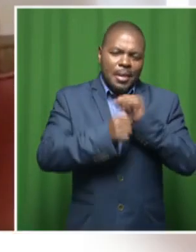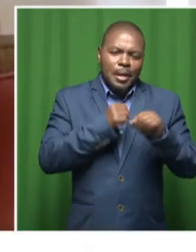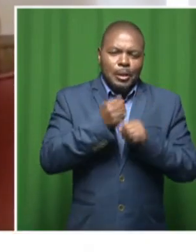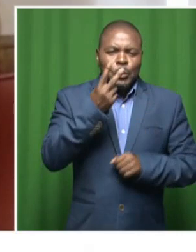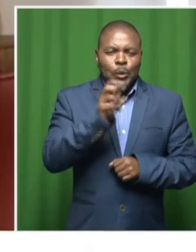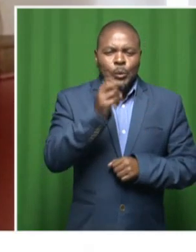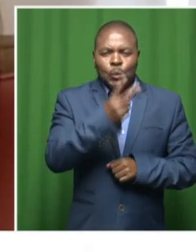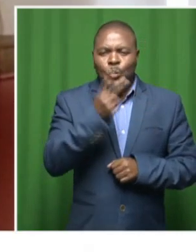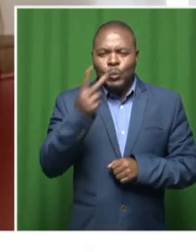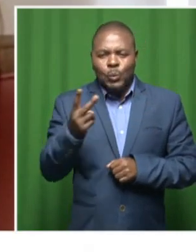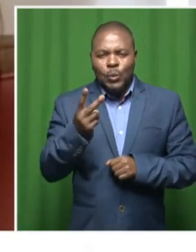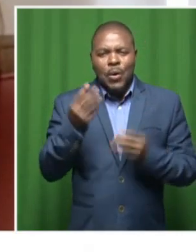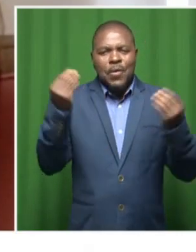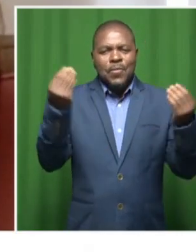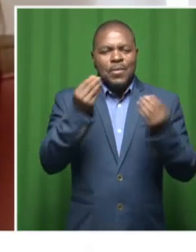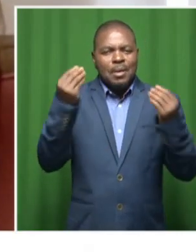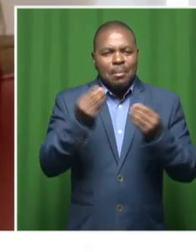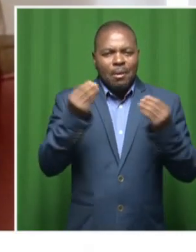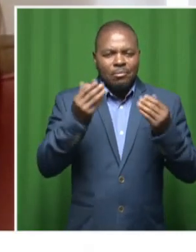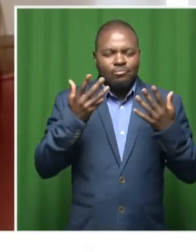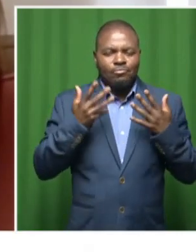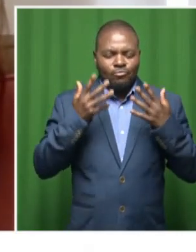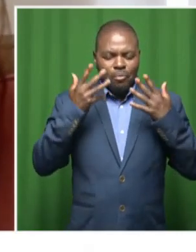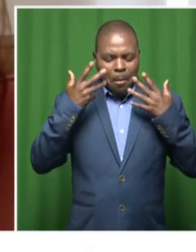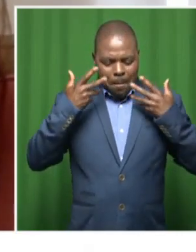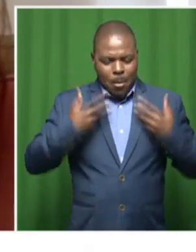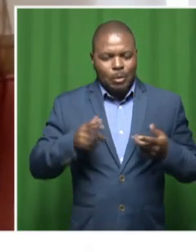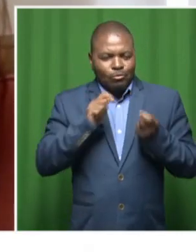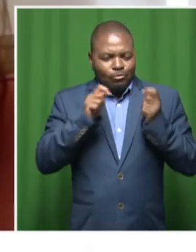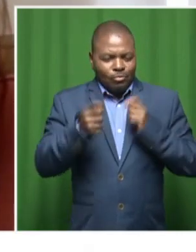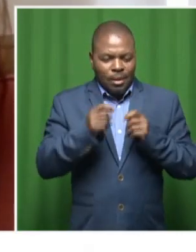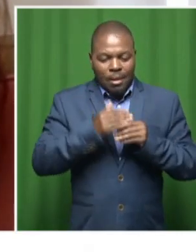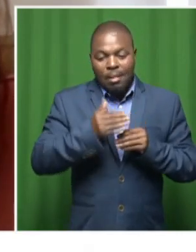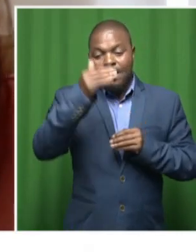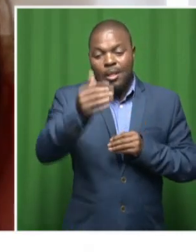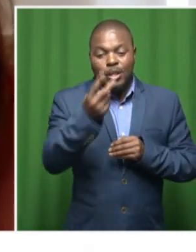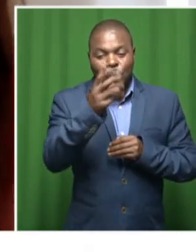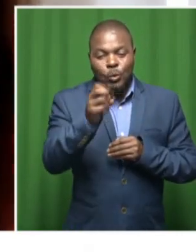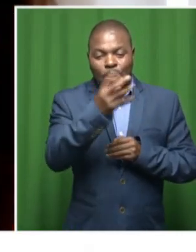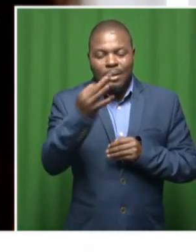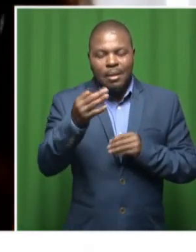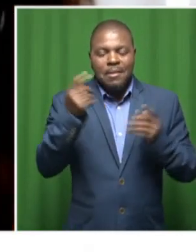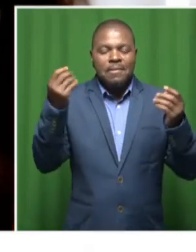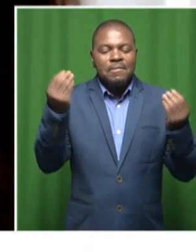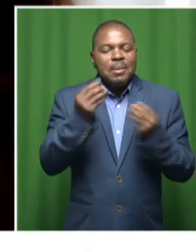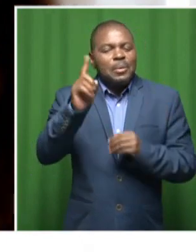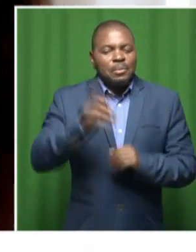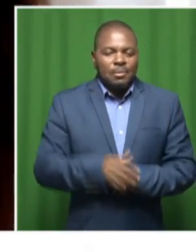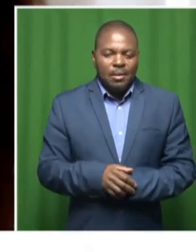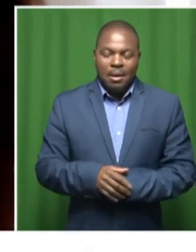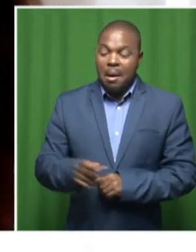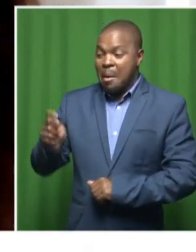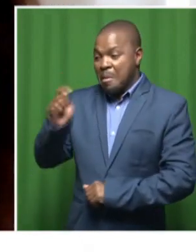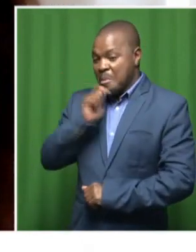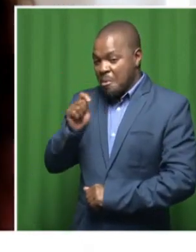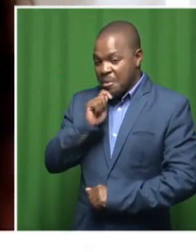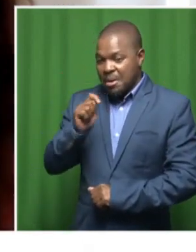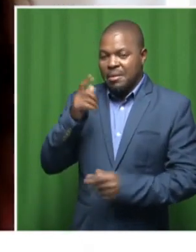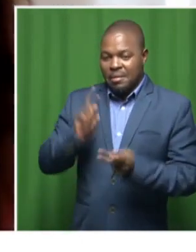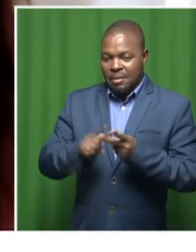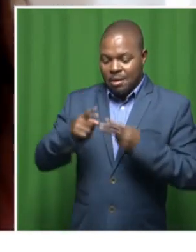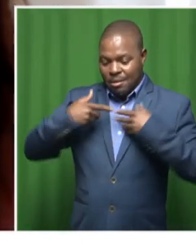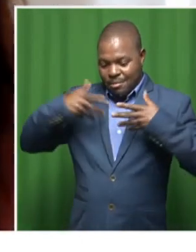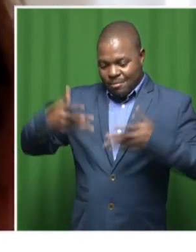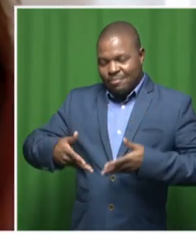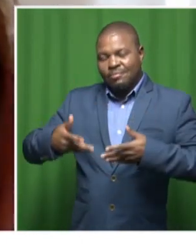the most popular ones be for 2023? Good morning, and thank you so much for having me.